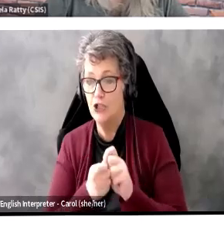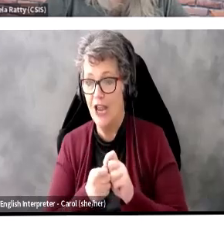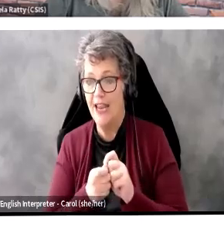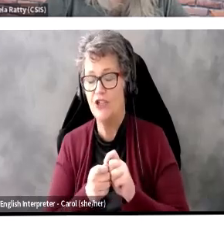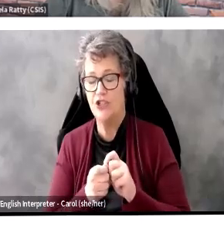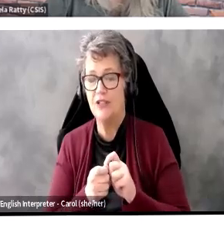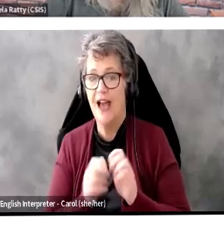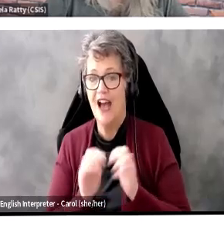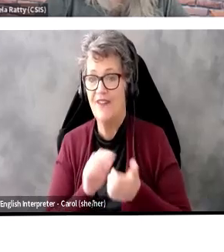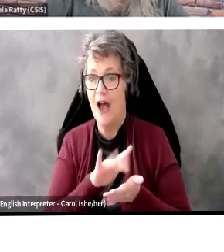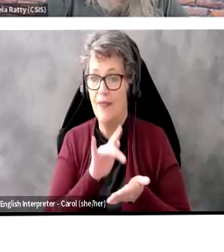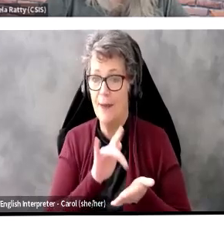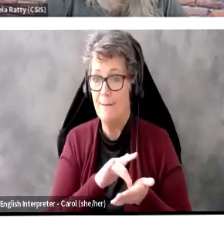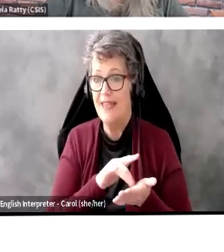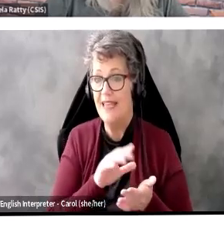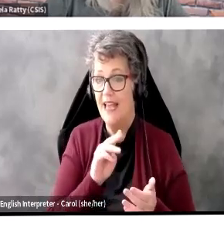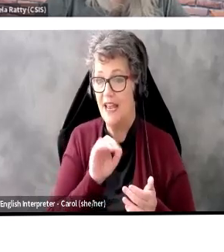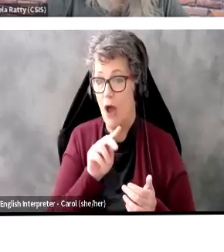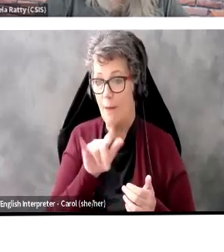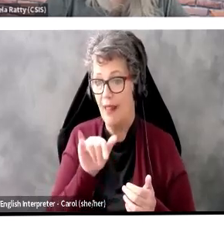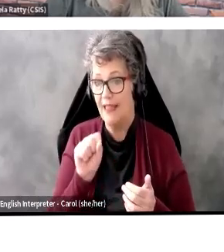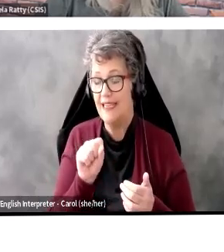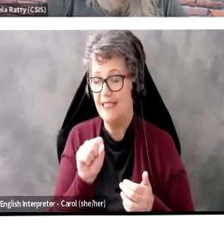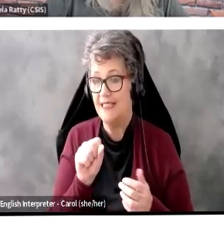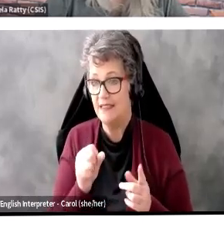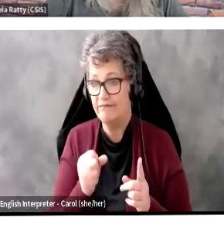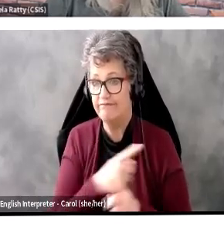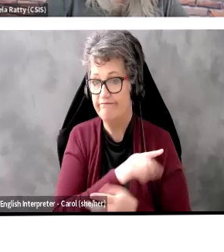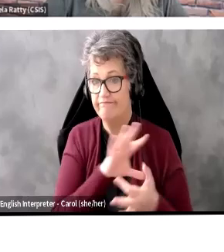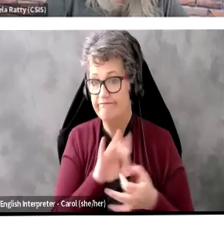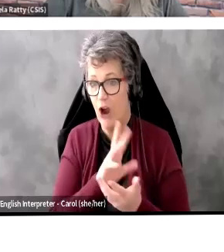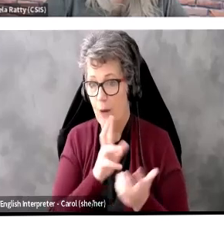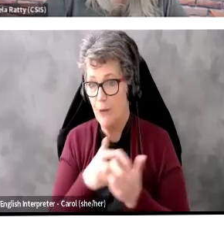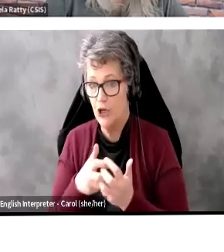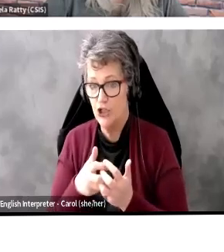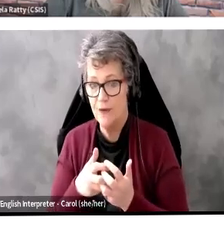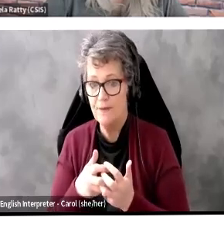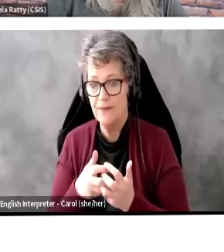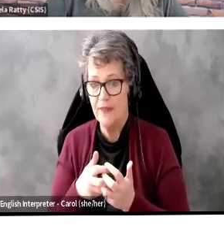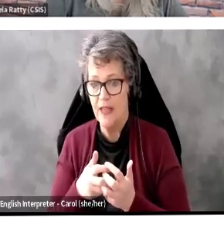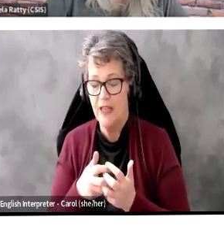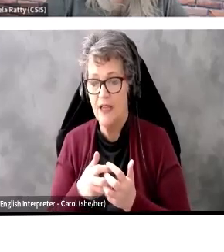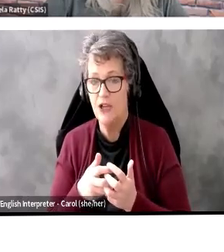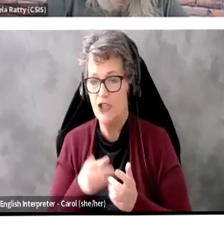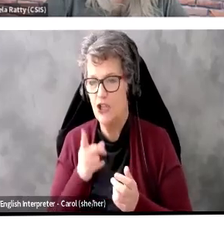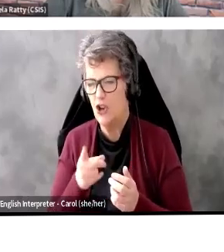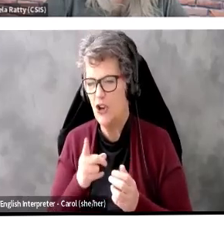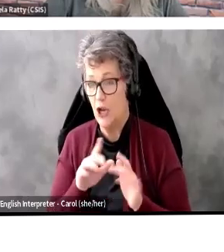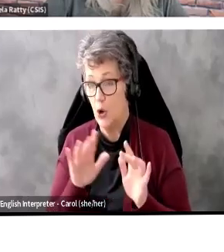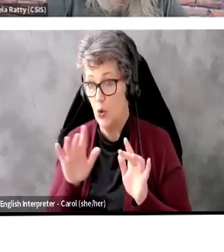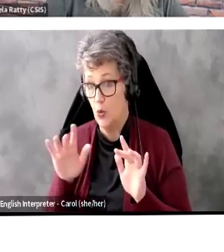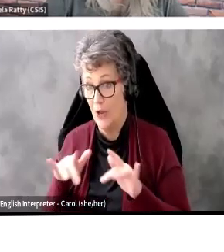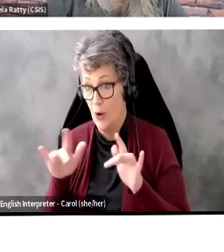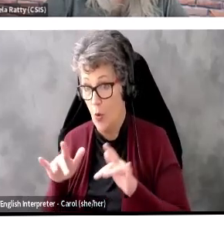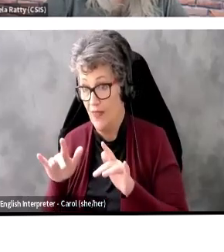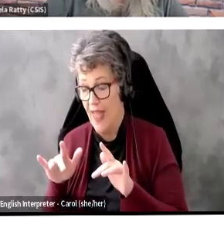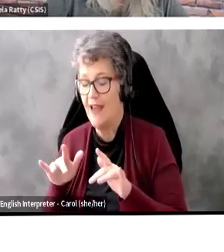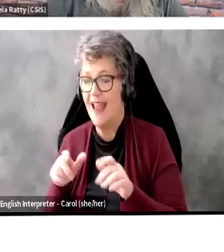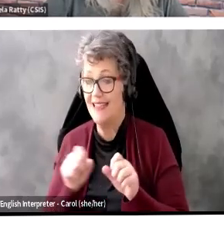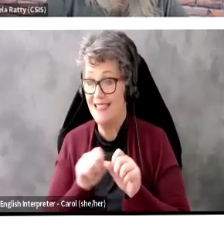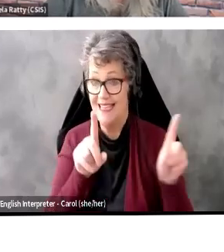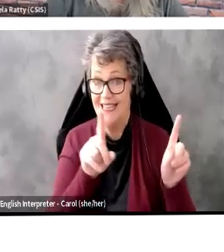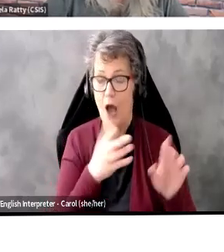how the mid anomalies are merged, Rebecca. So we are going to record that and send that out before it